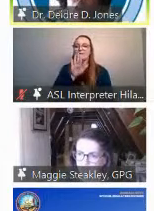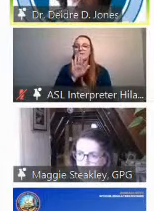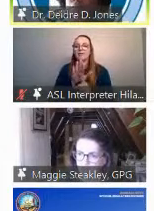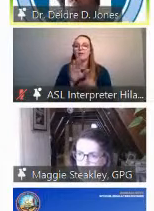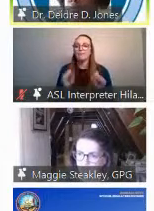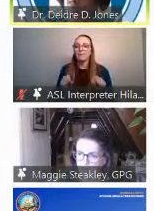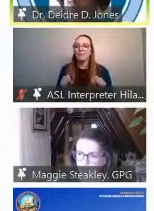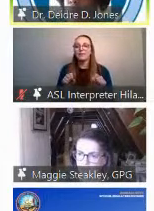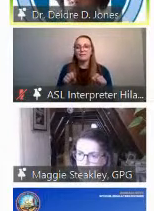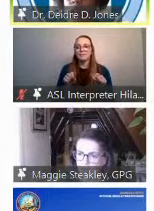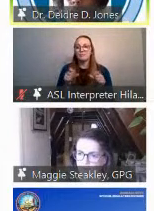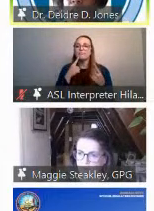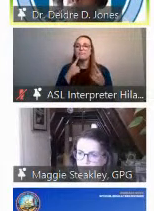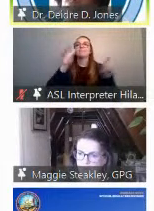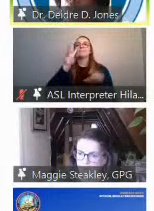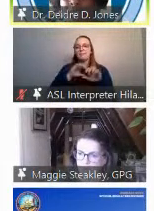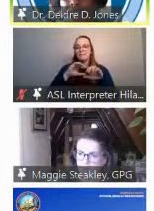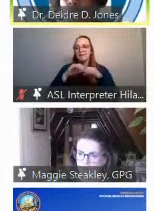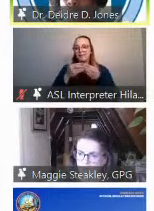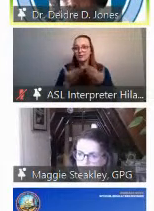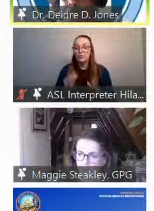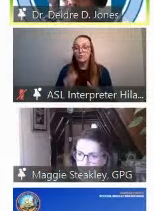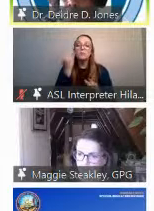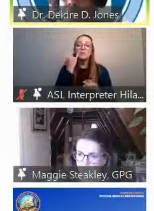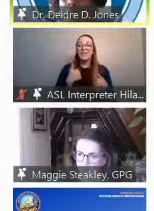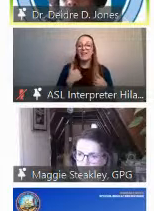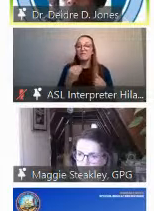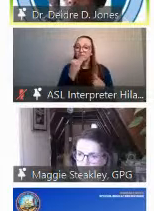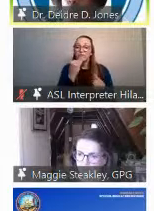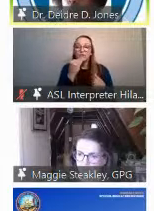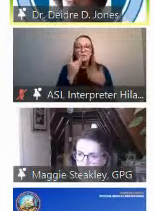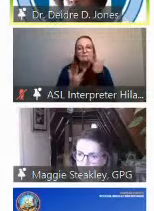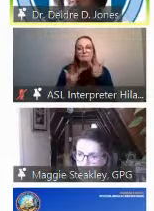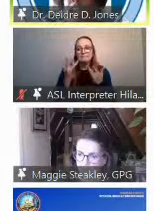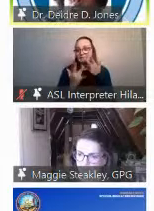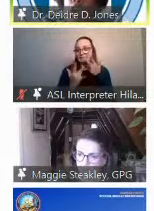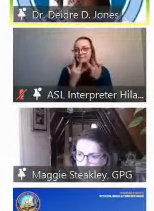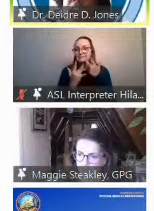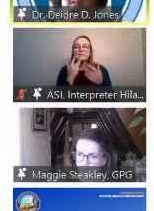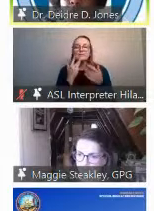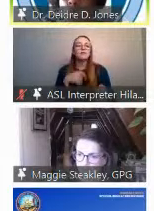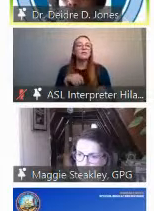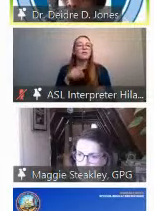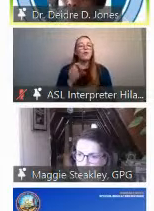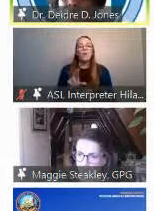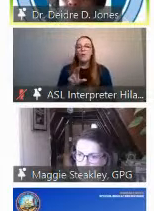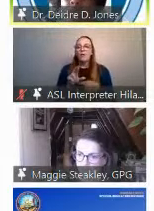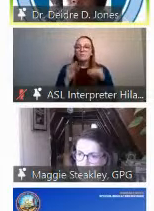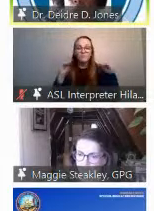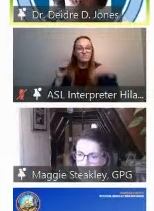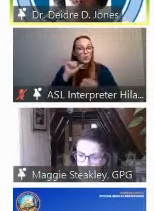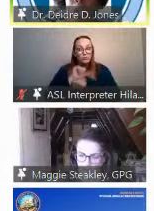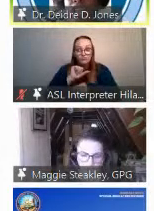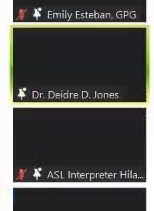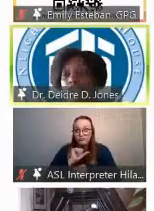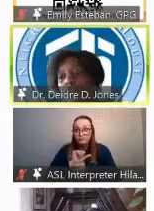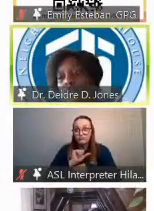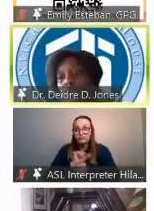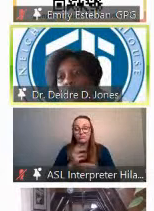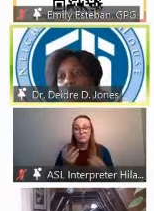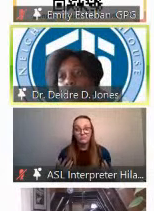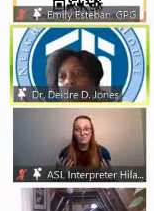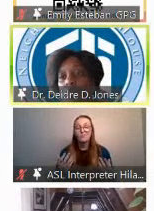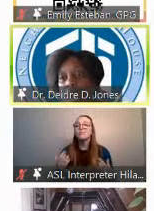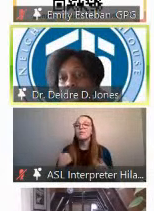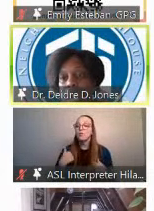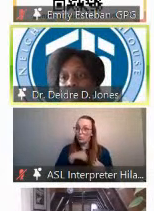they are having food insecurity, or they are without employment, we should